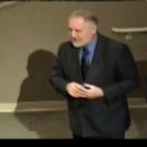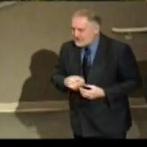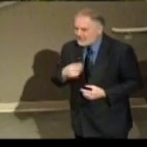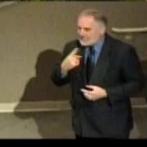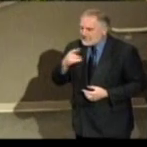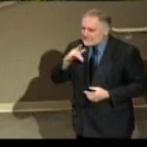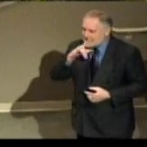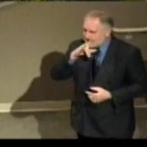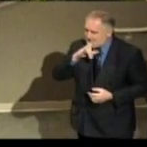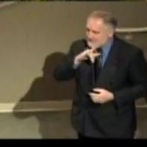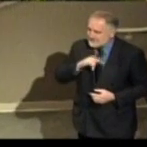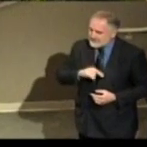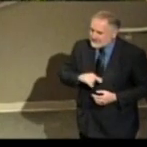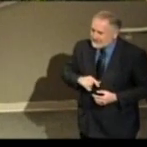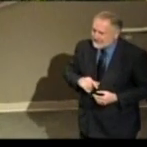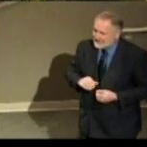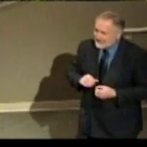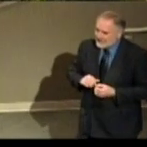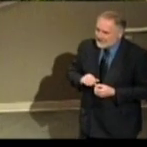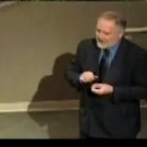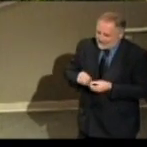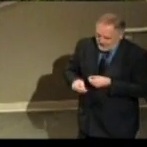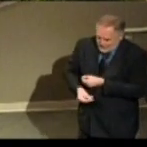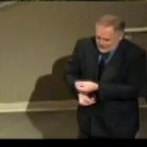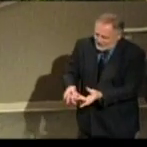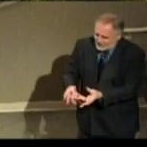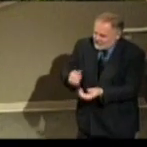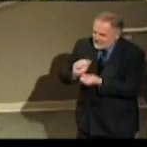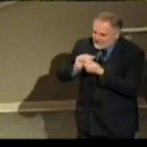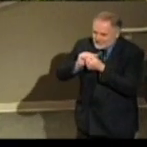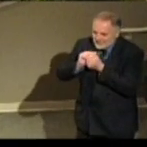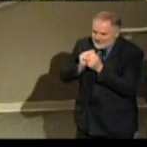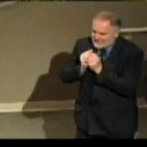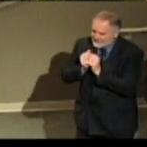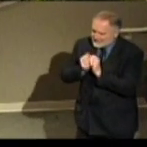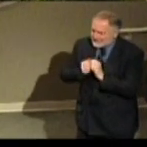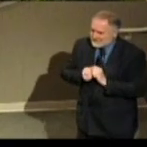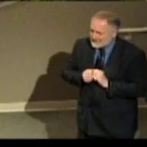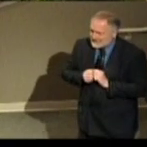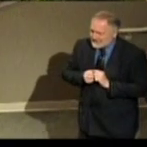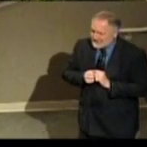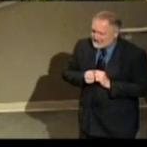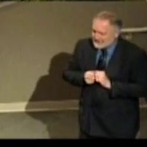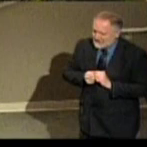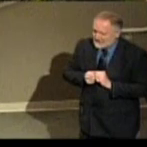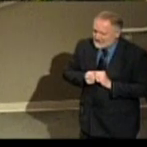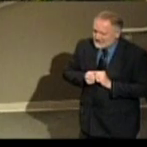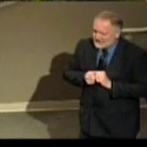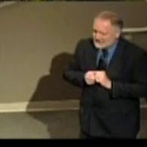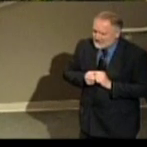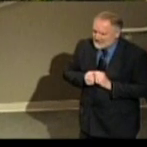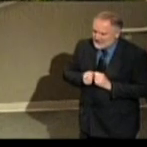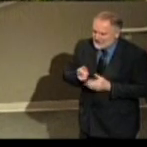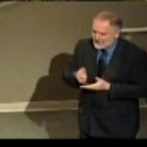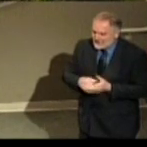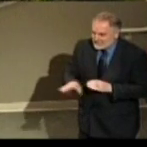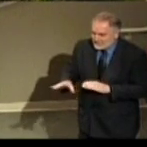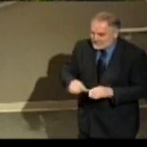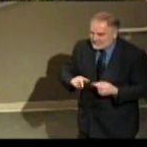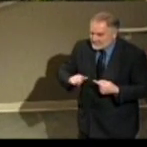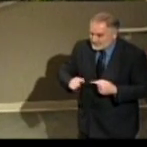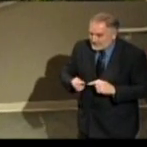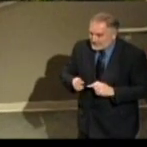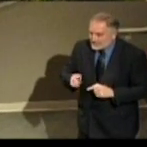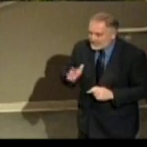whose kids are grieving her? what they're doing is hurting